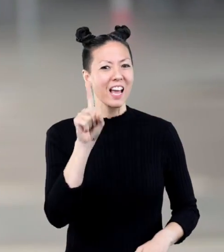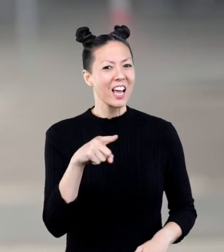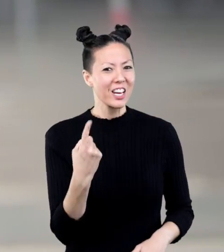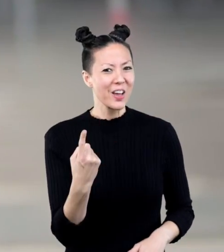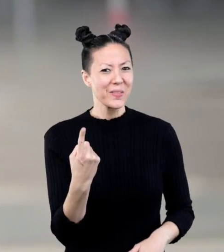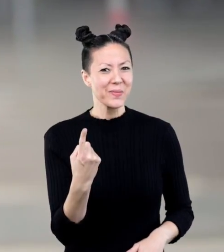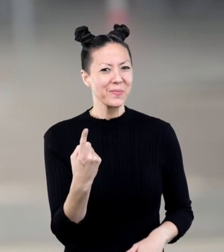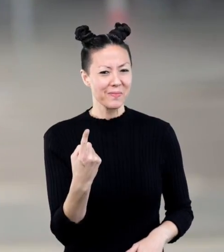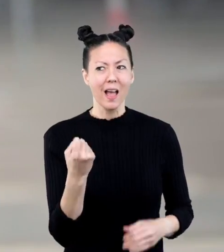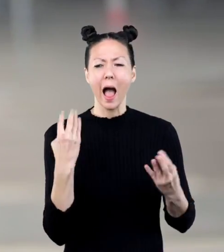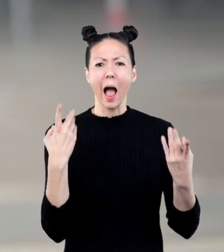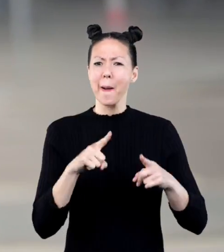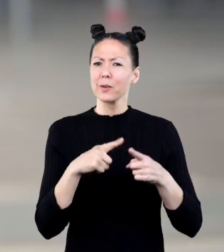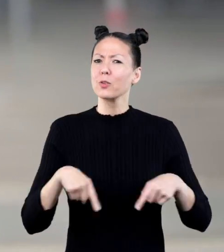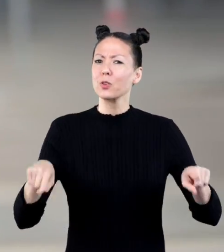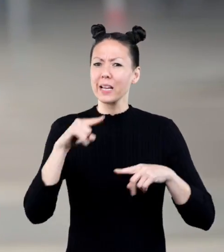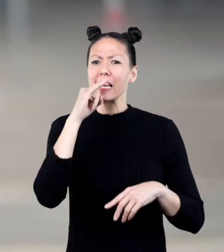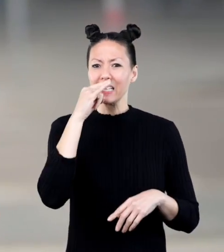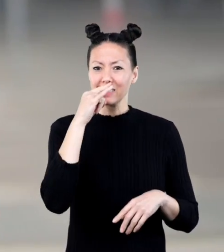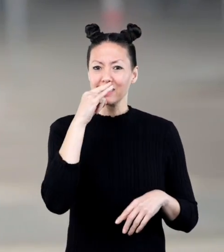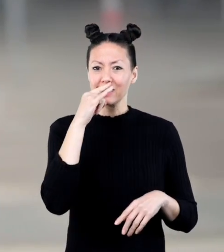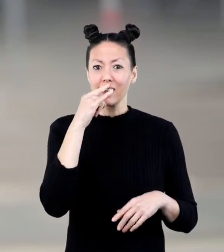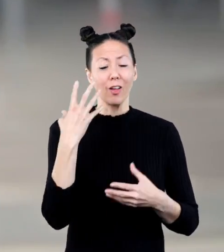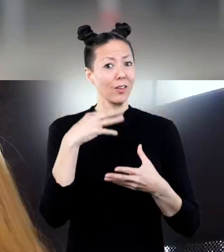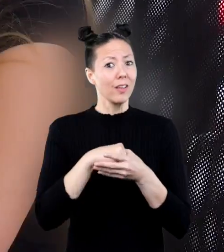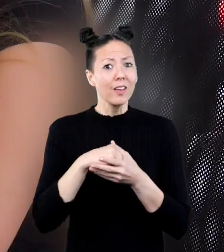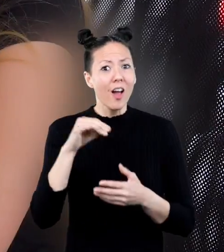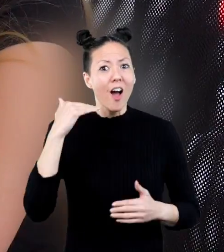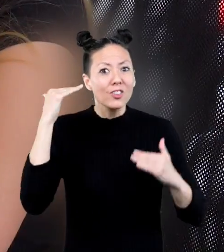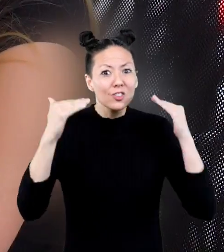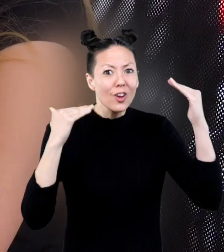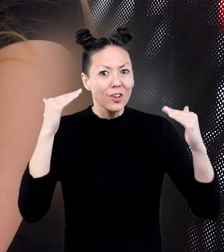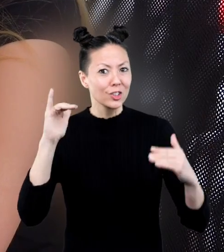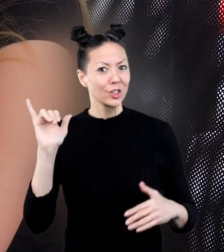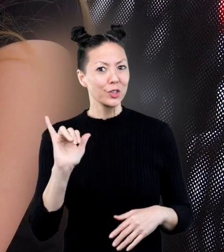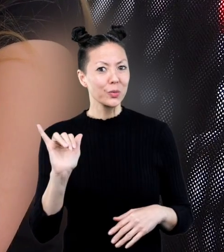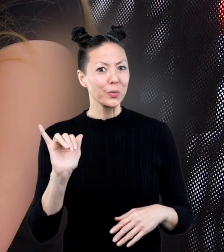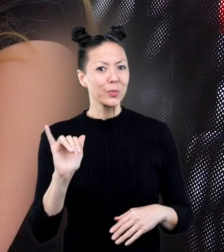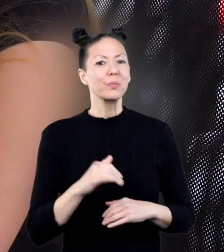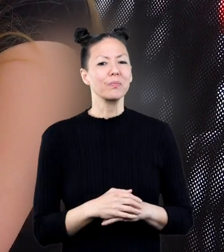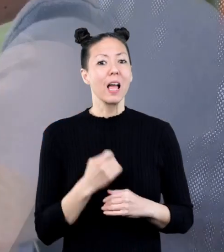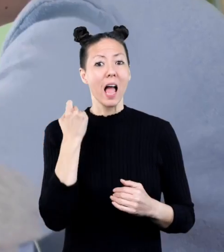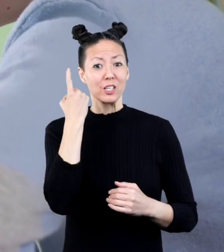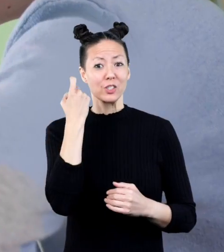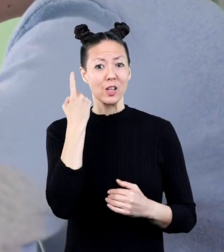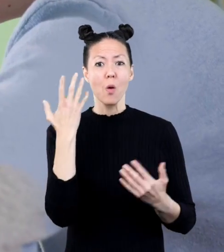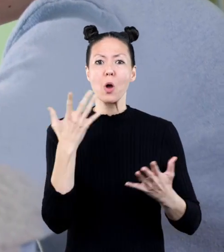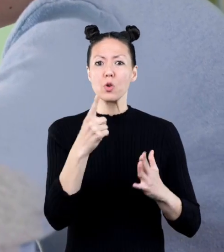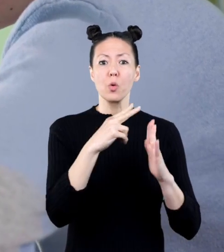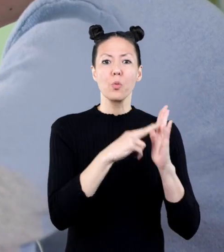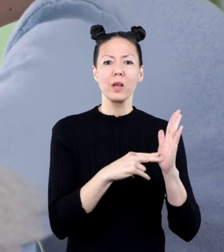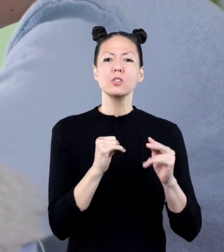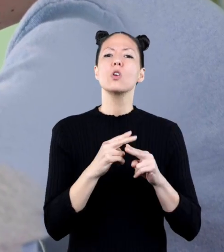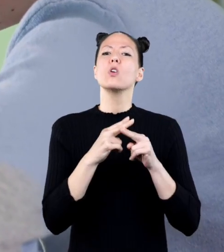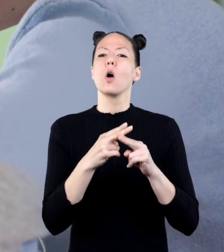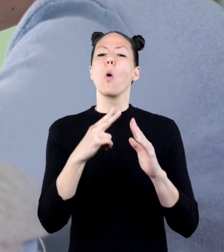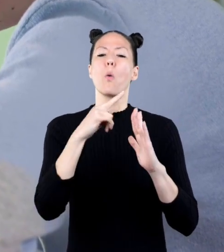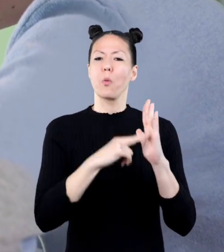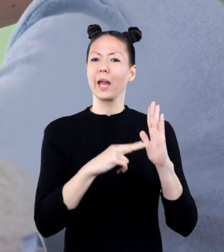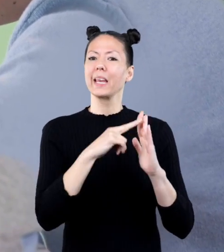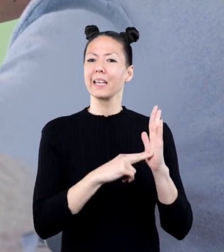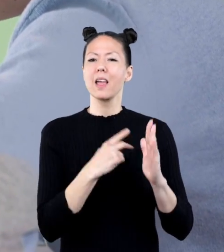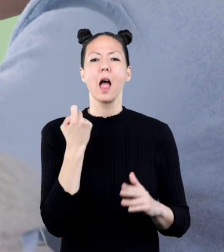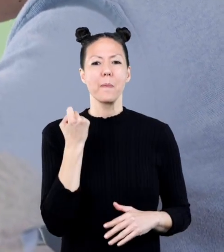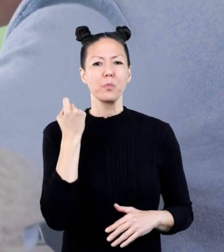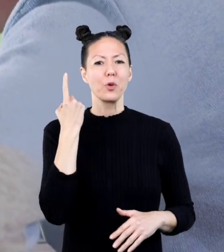is you're not alone. That happens to a lot of kids and even adults too. Understanding what you read is called